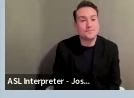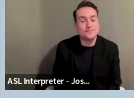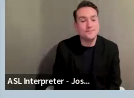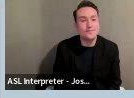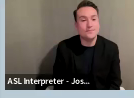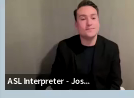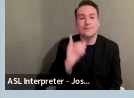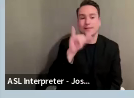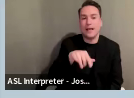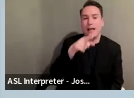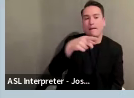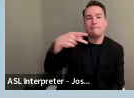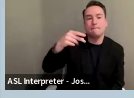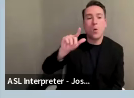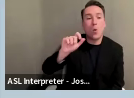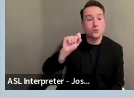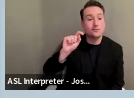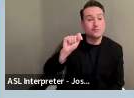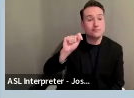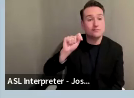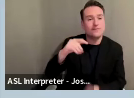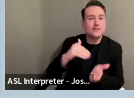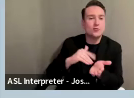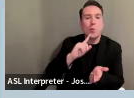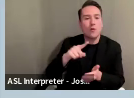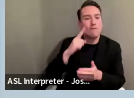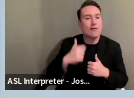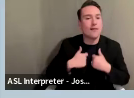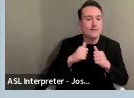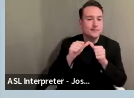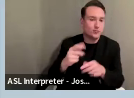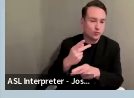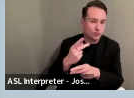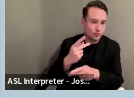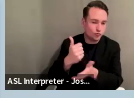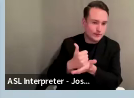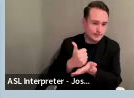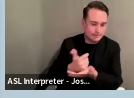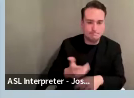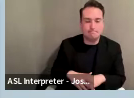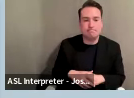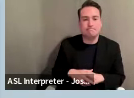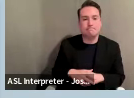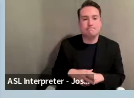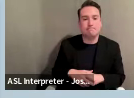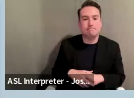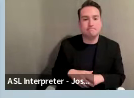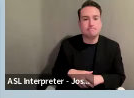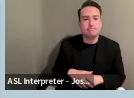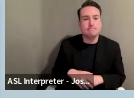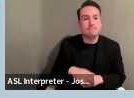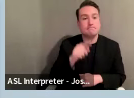This is what a POST looks like, bright pink to garner the attention of maybe